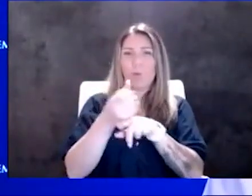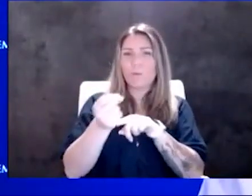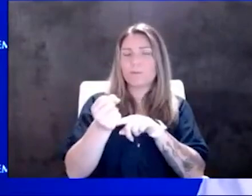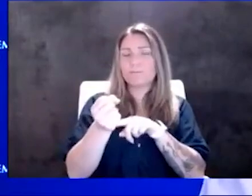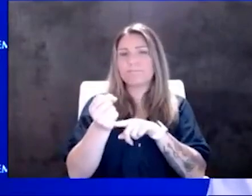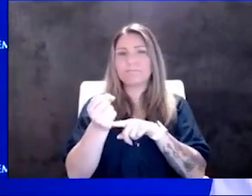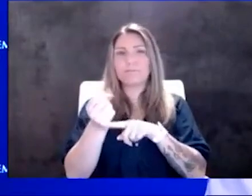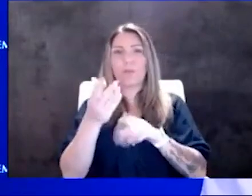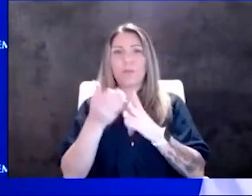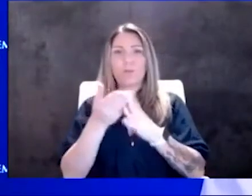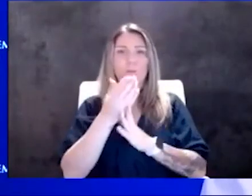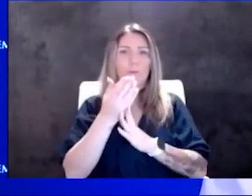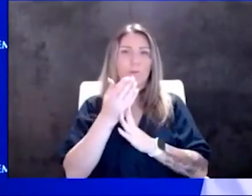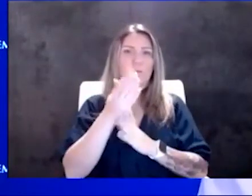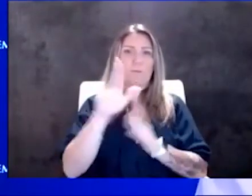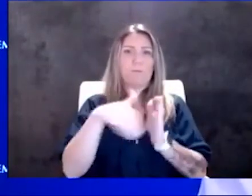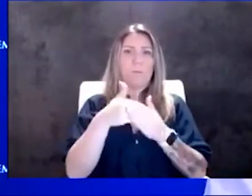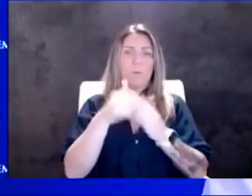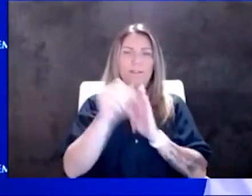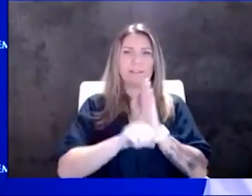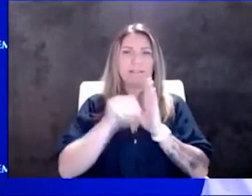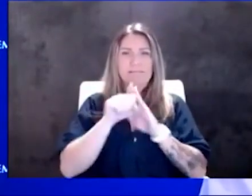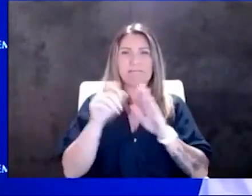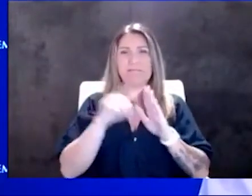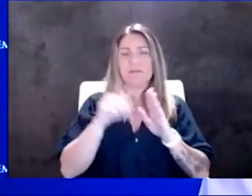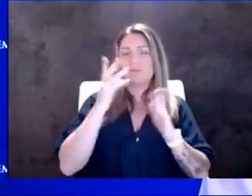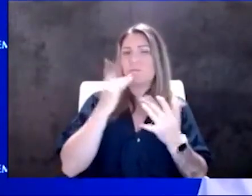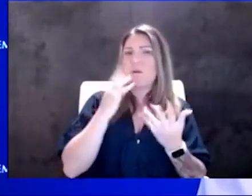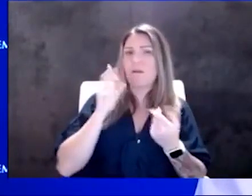season, so really like to wait for that later November.